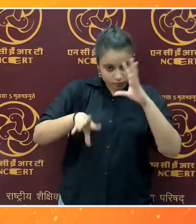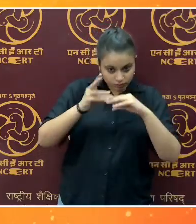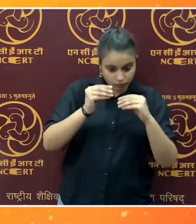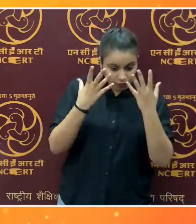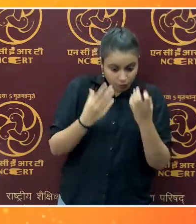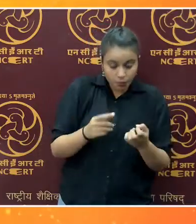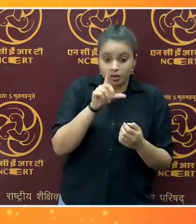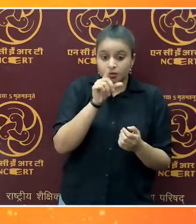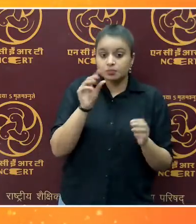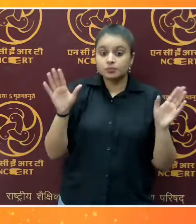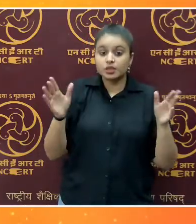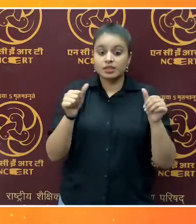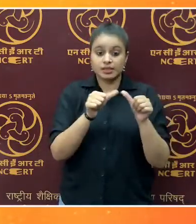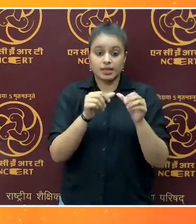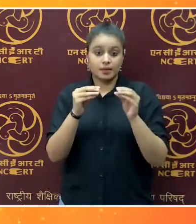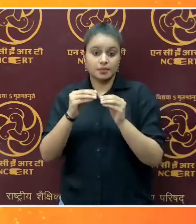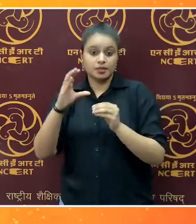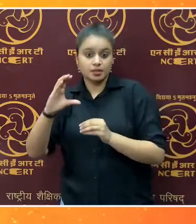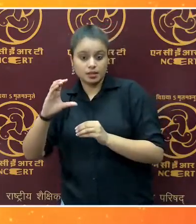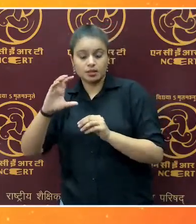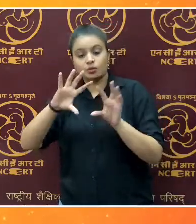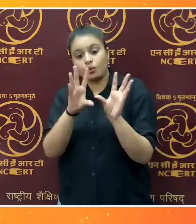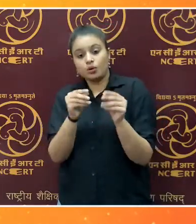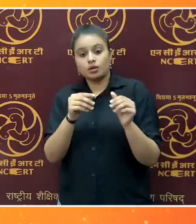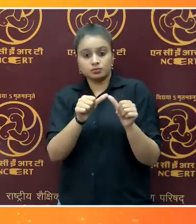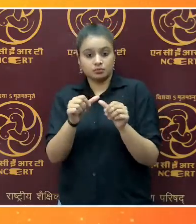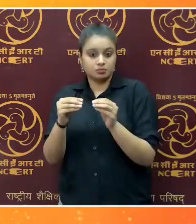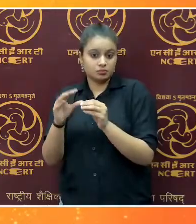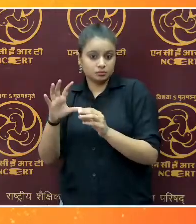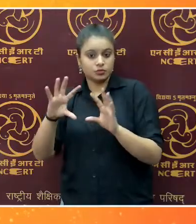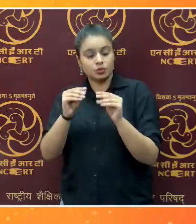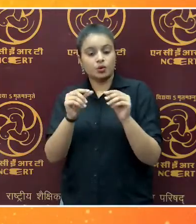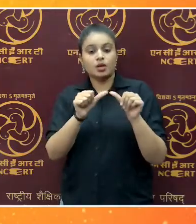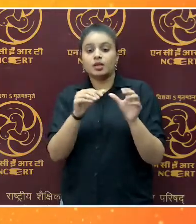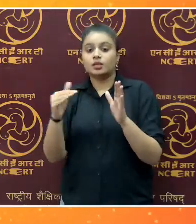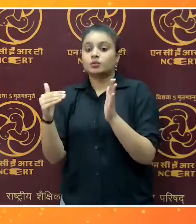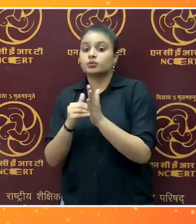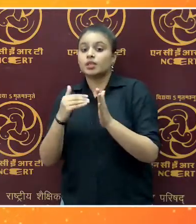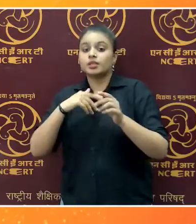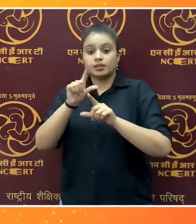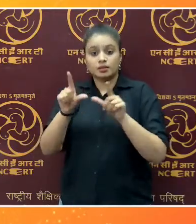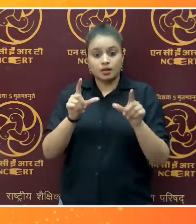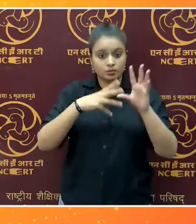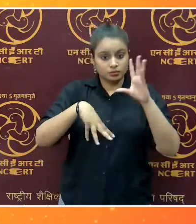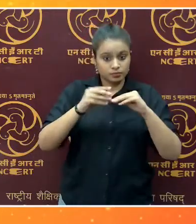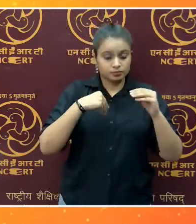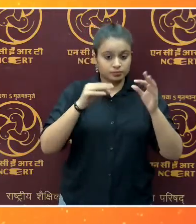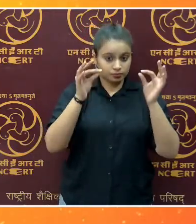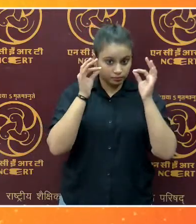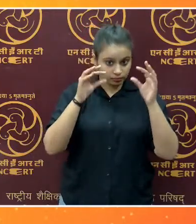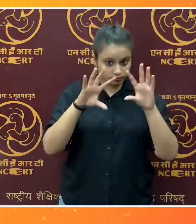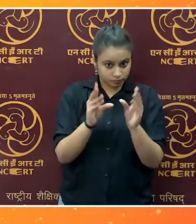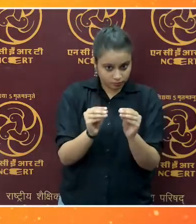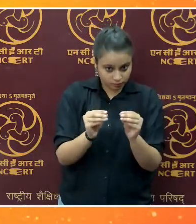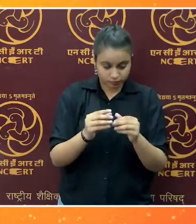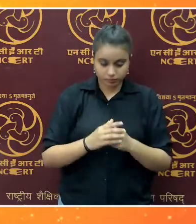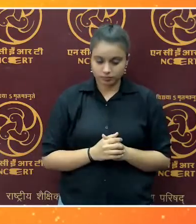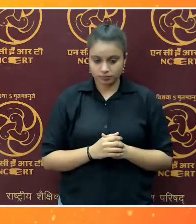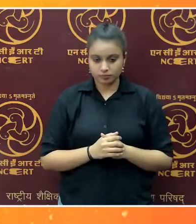birds' ABC, which basically means the bird's alphabet or the language of birds. Spectacles, as you know, are